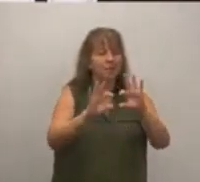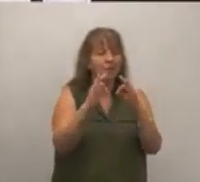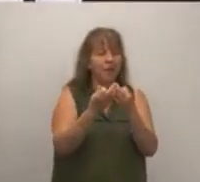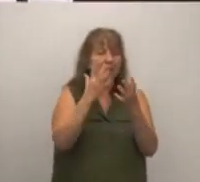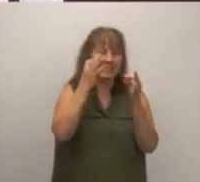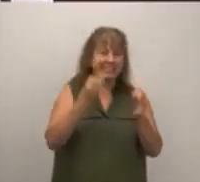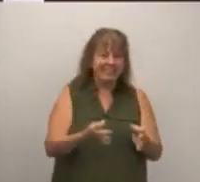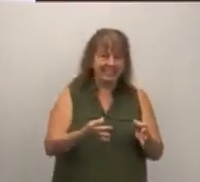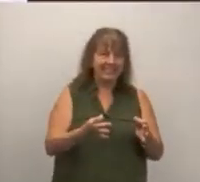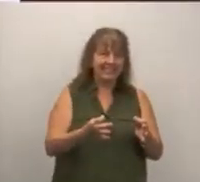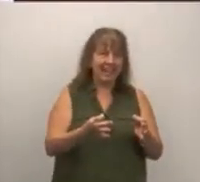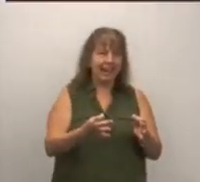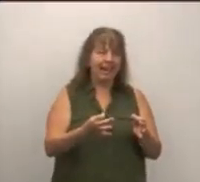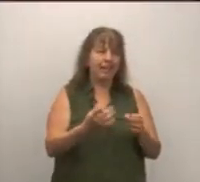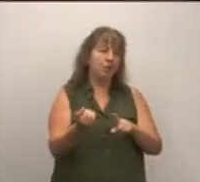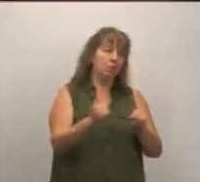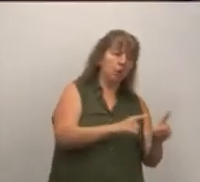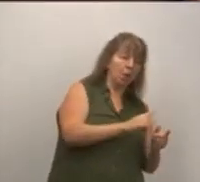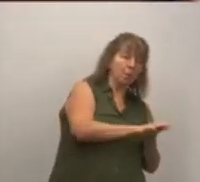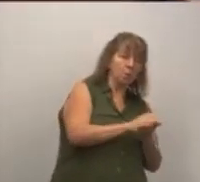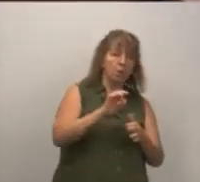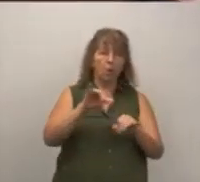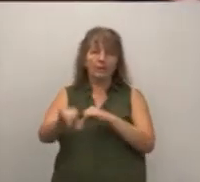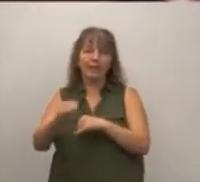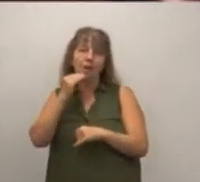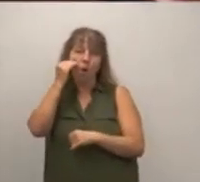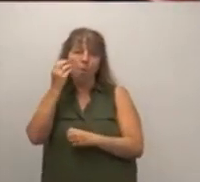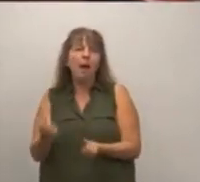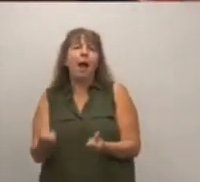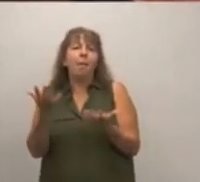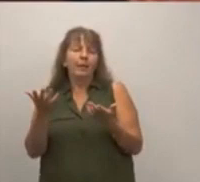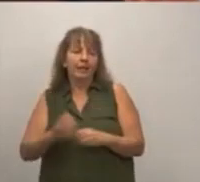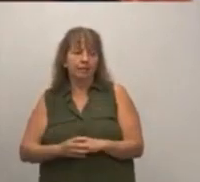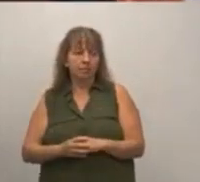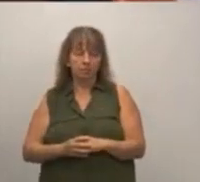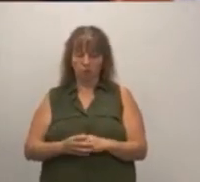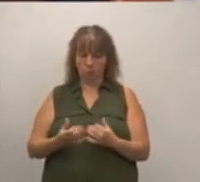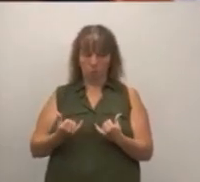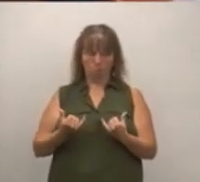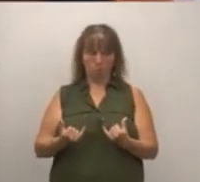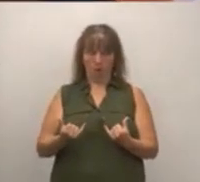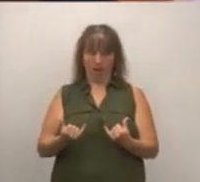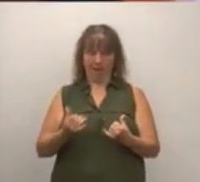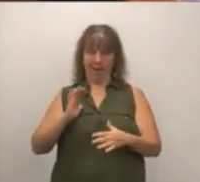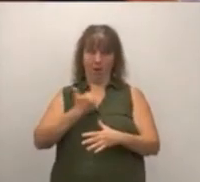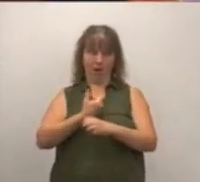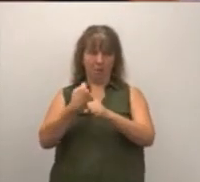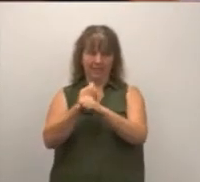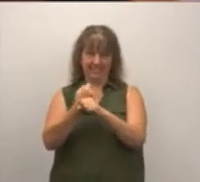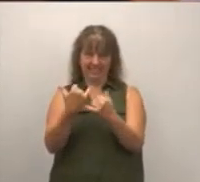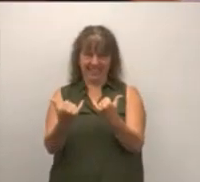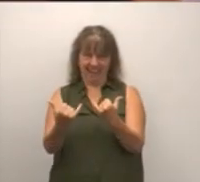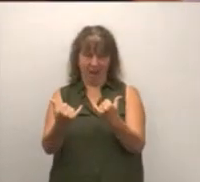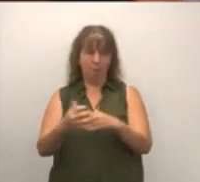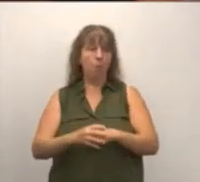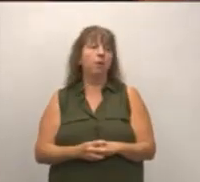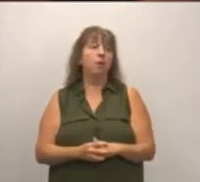chosen in-person versus remote? As of today, we have